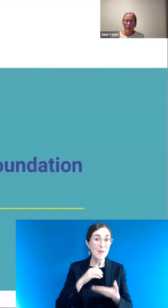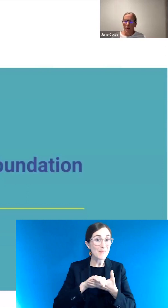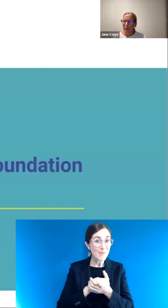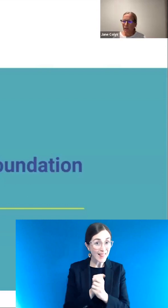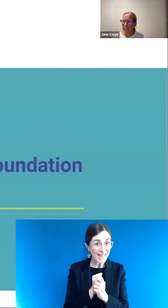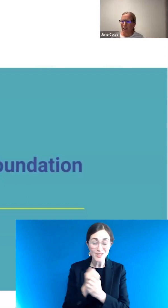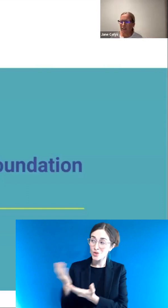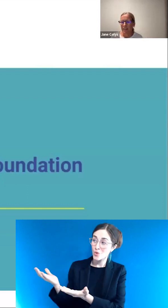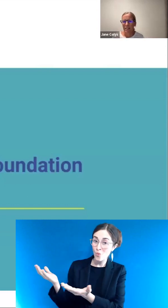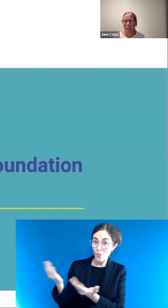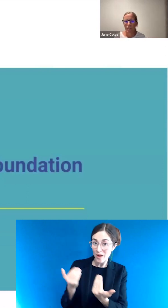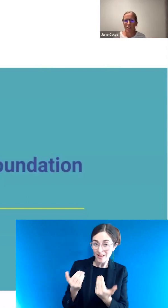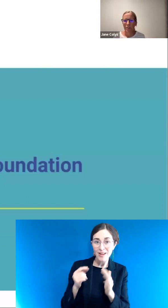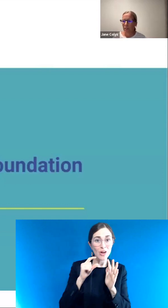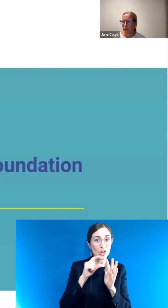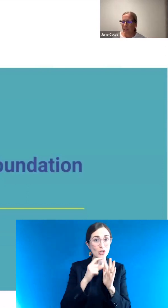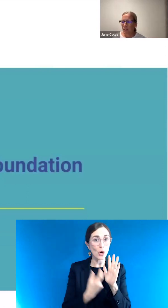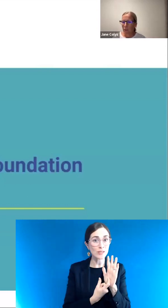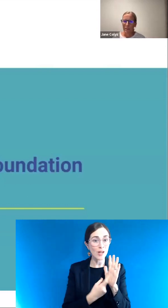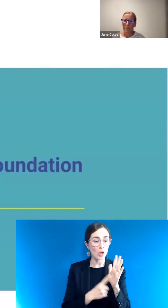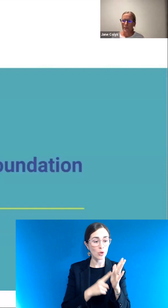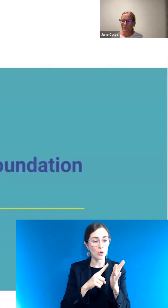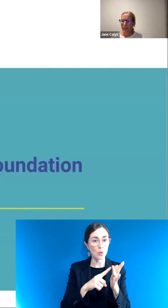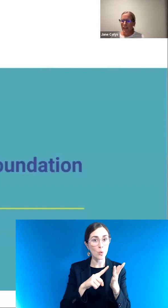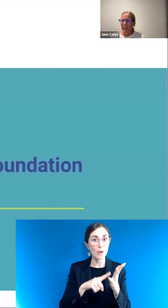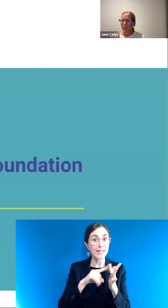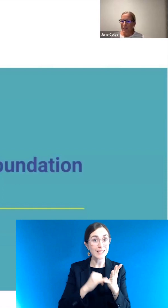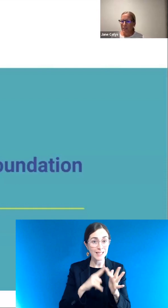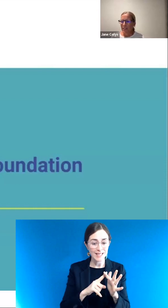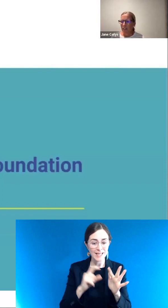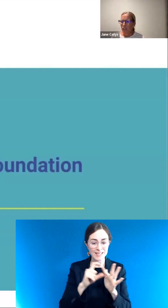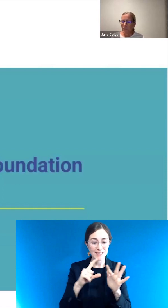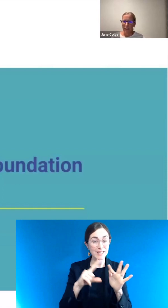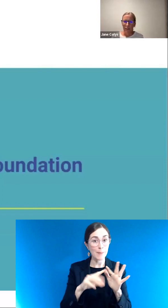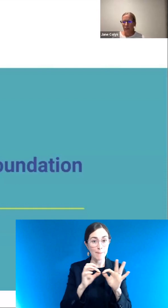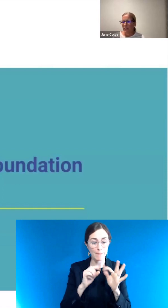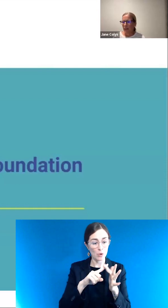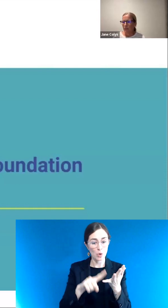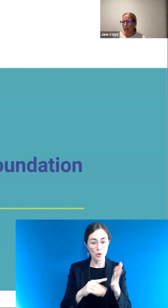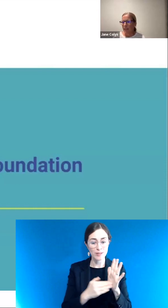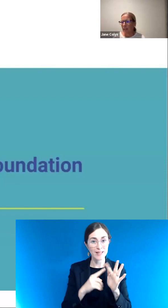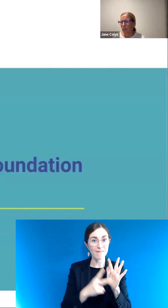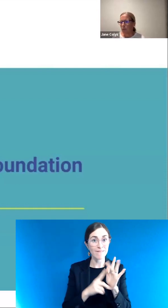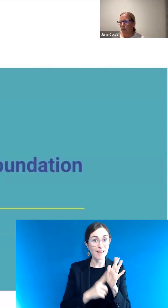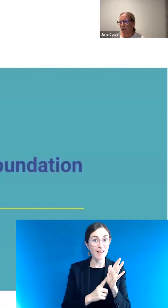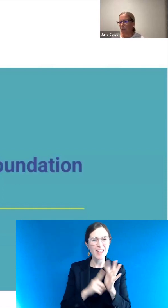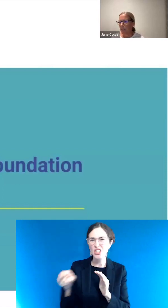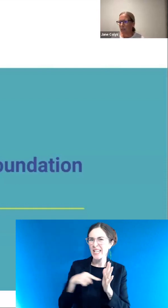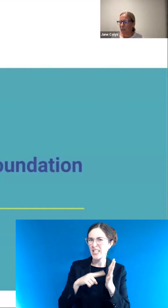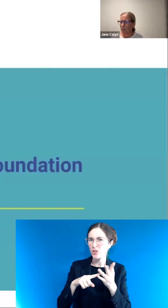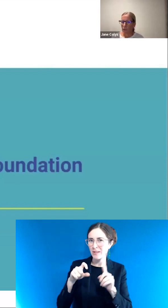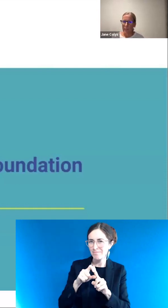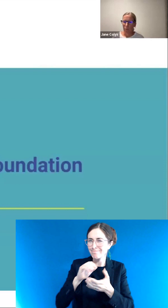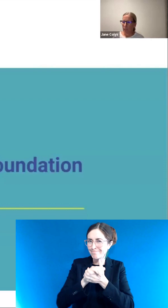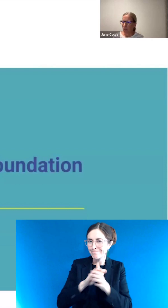Now it is my great pleasure to introduce Dr. Louise de Beuzeville. Louise is a teacher of the deaf and a linguist with